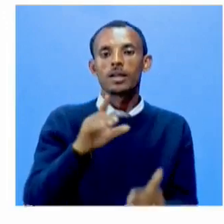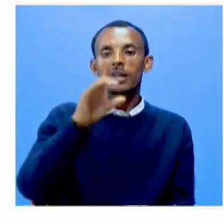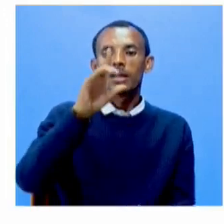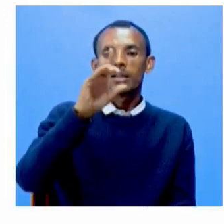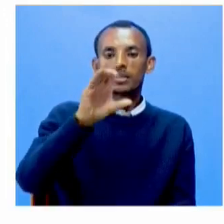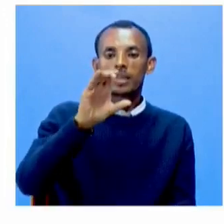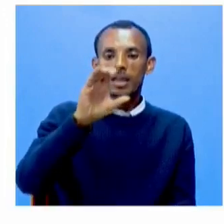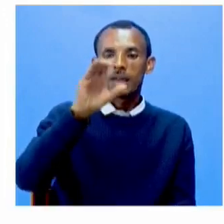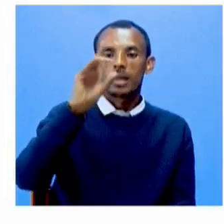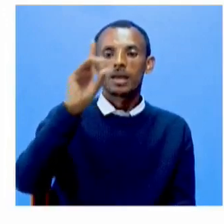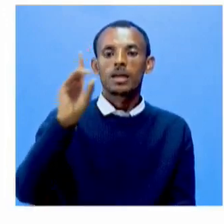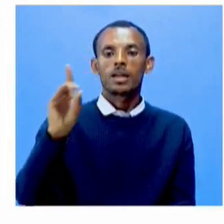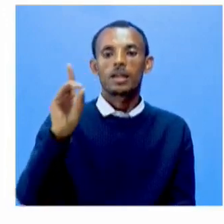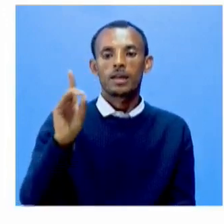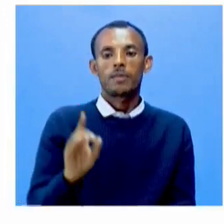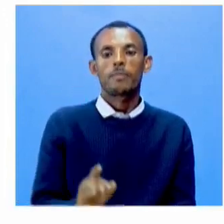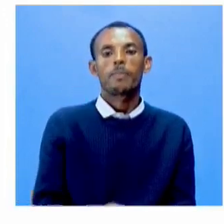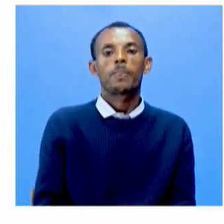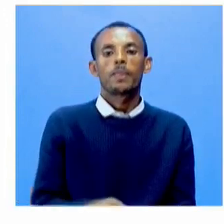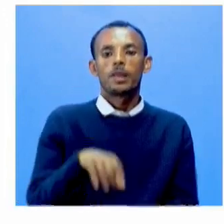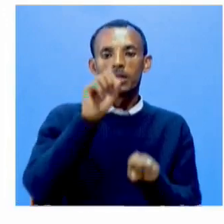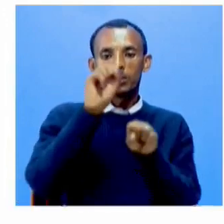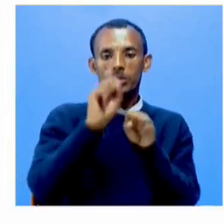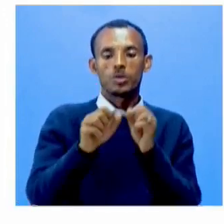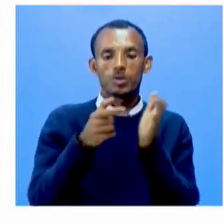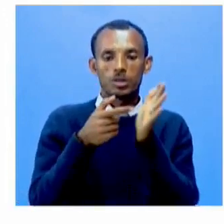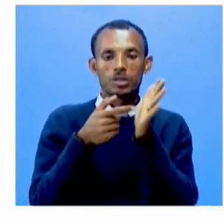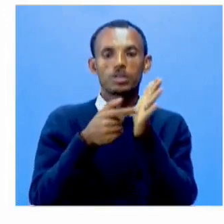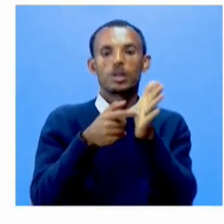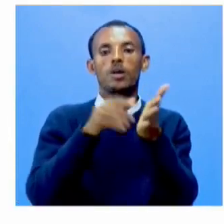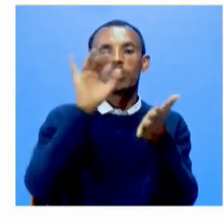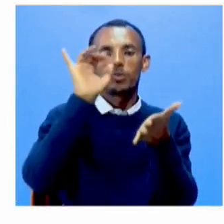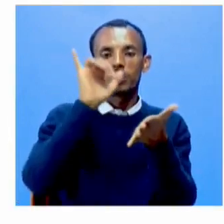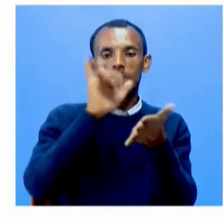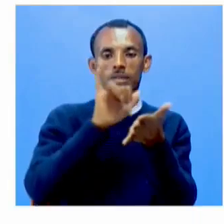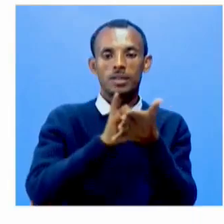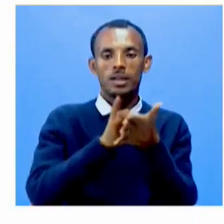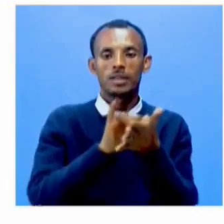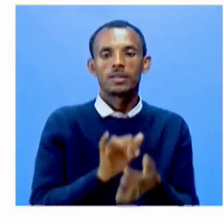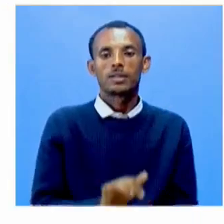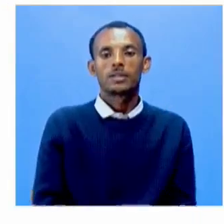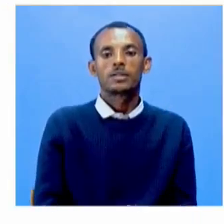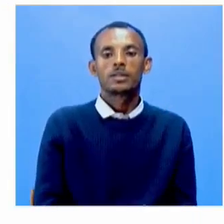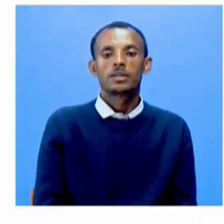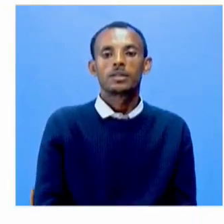CD. So show that